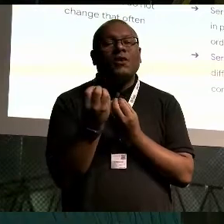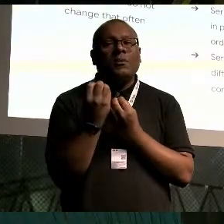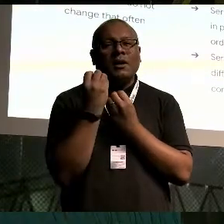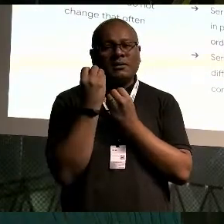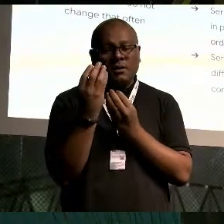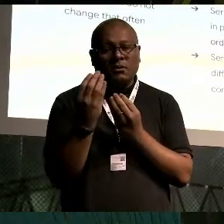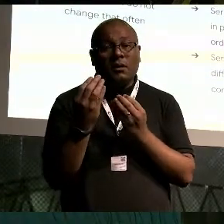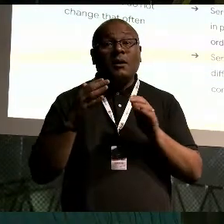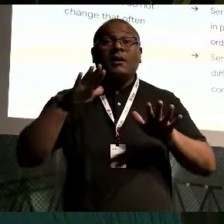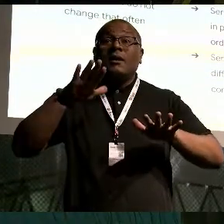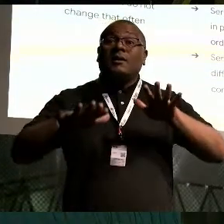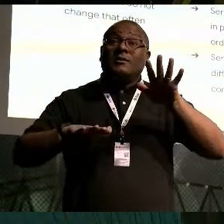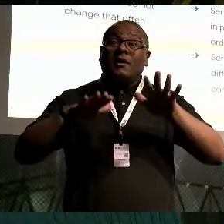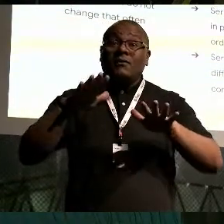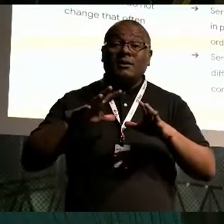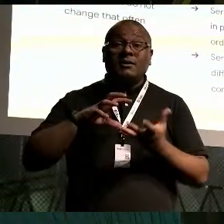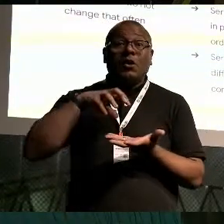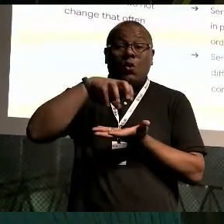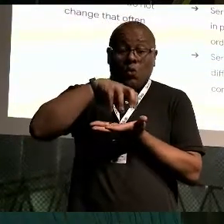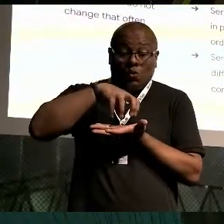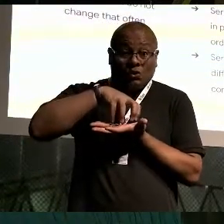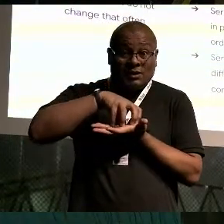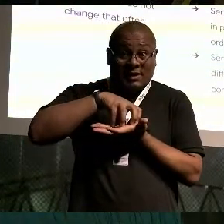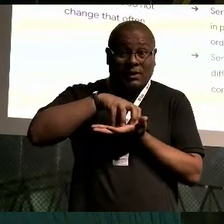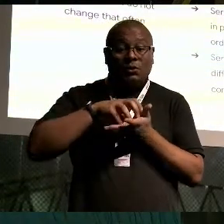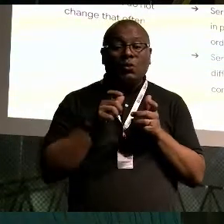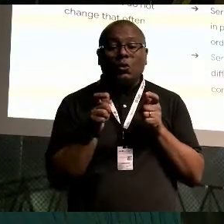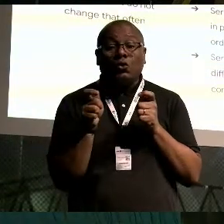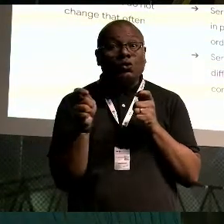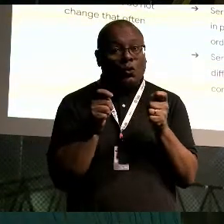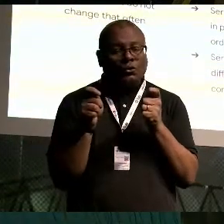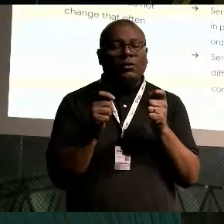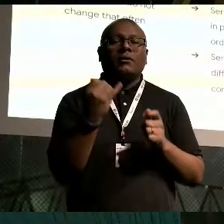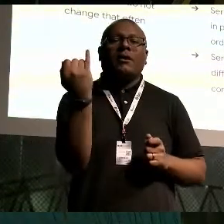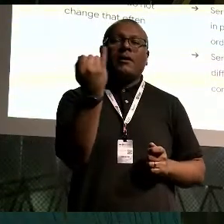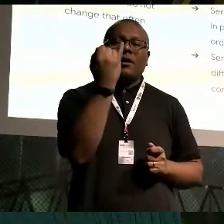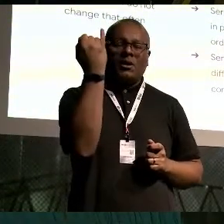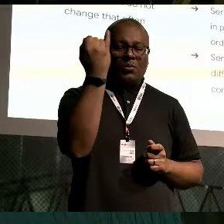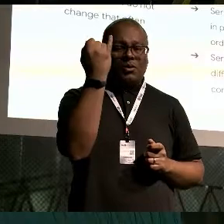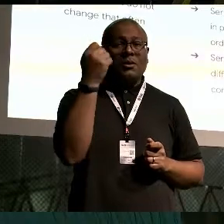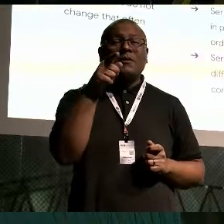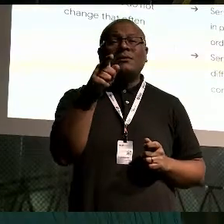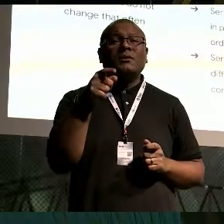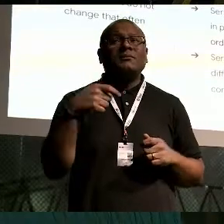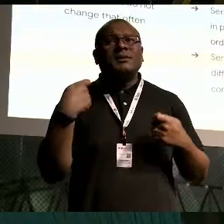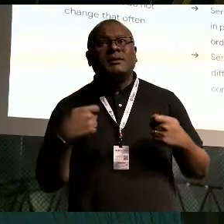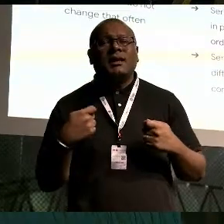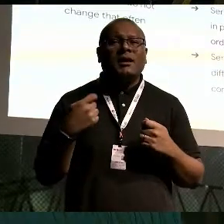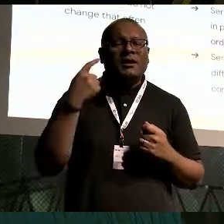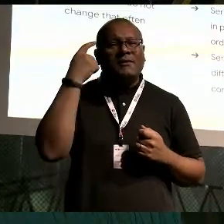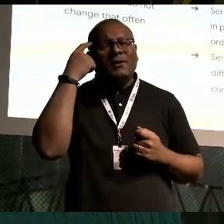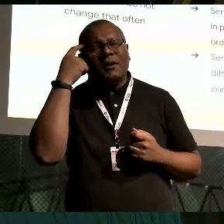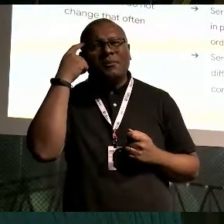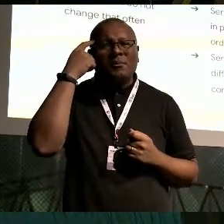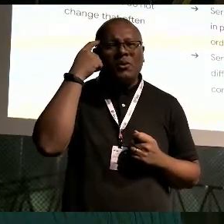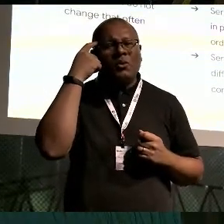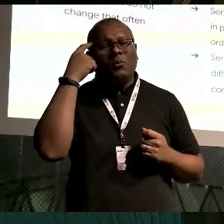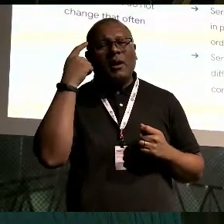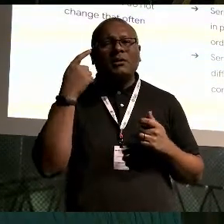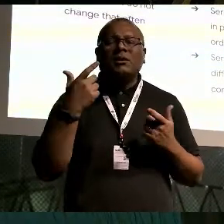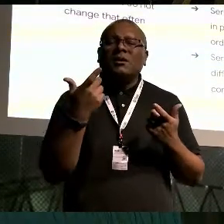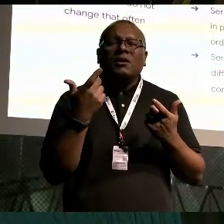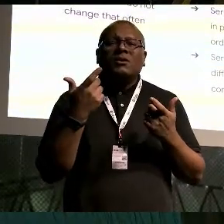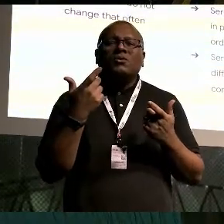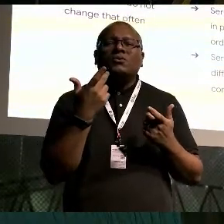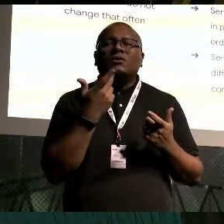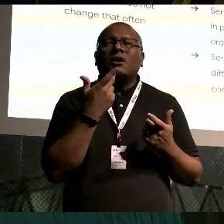then maybe a central orchestrator is a better choice, right? And there's no right answer, too. And there's no, I can't